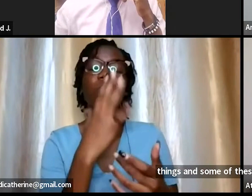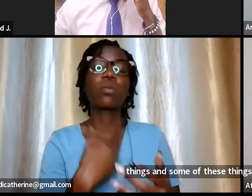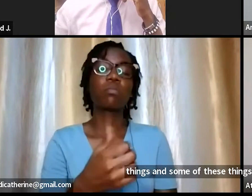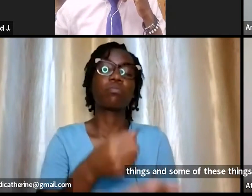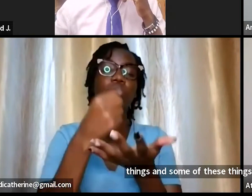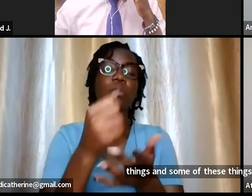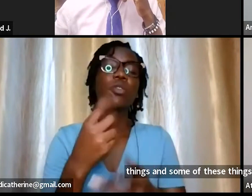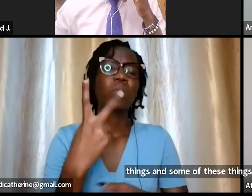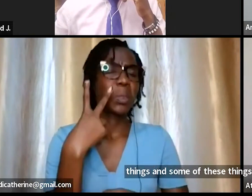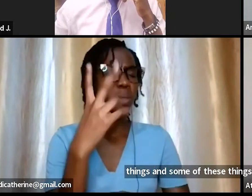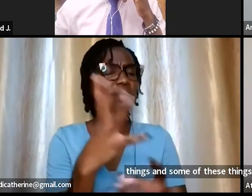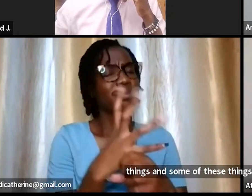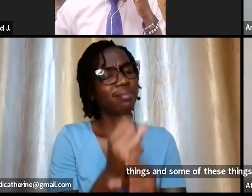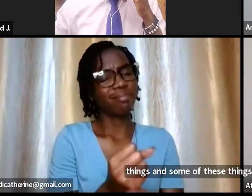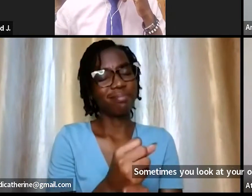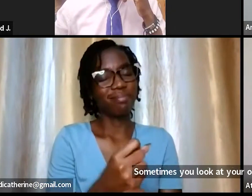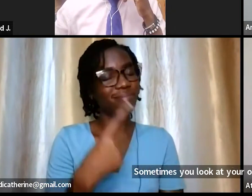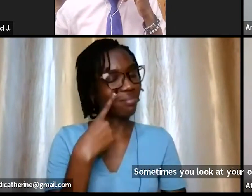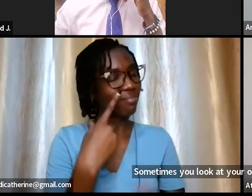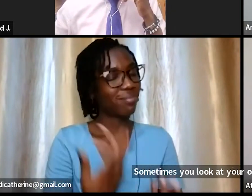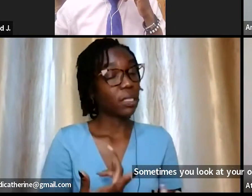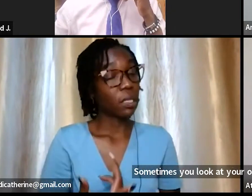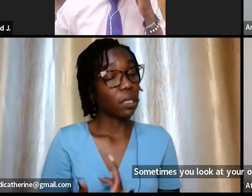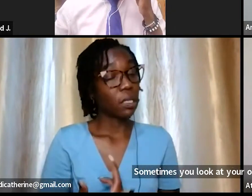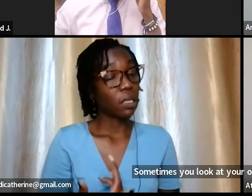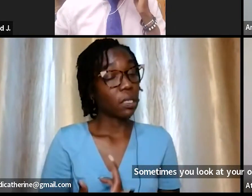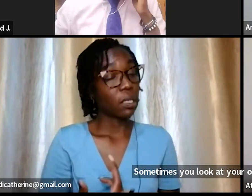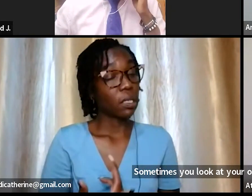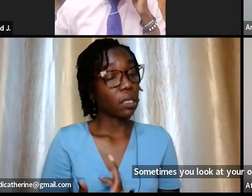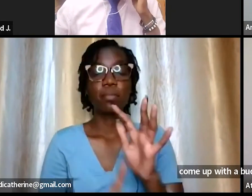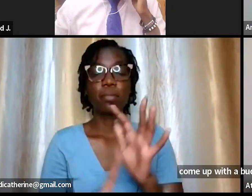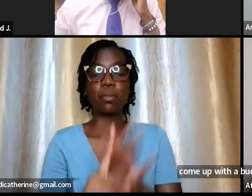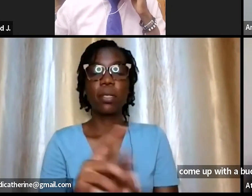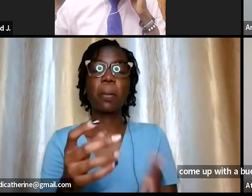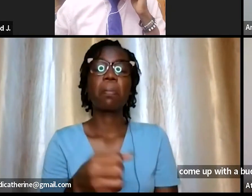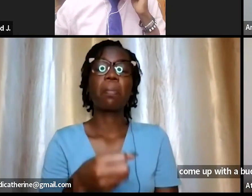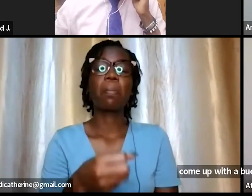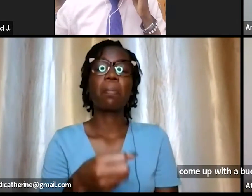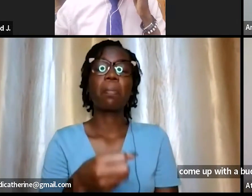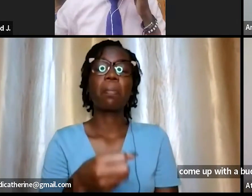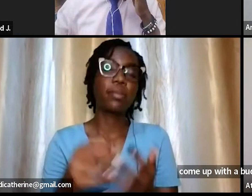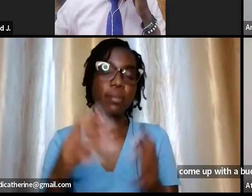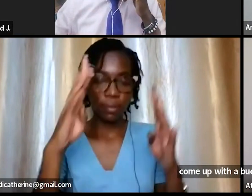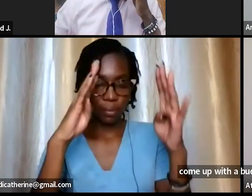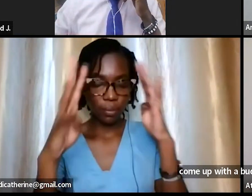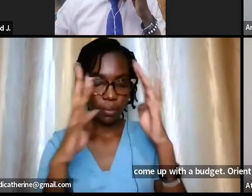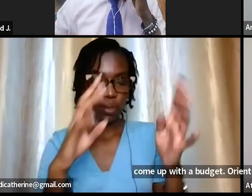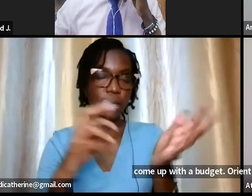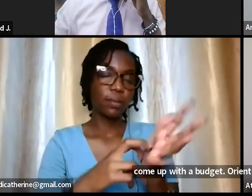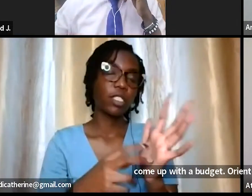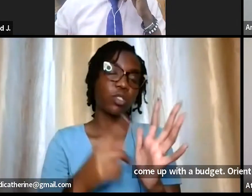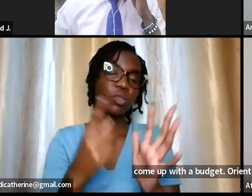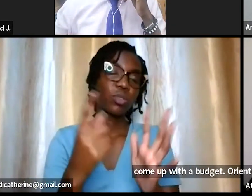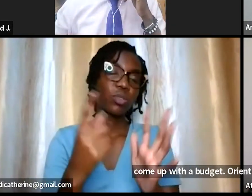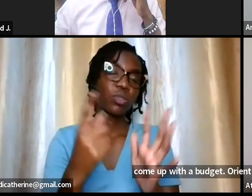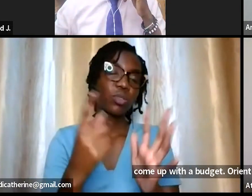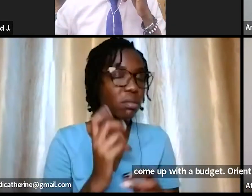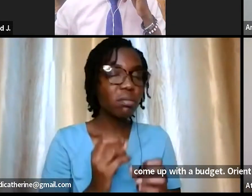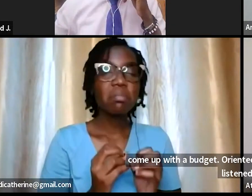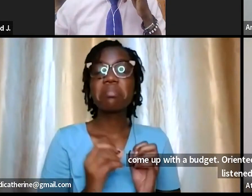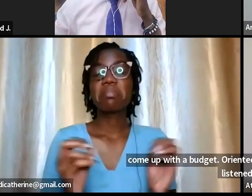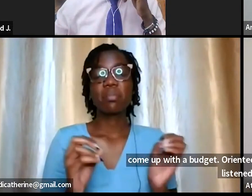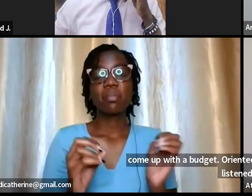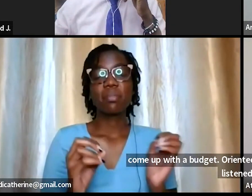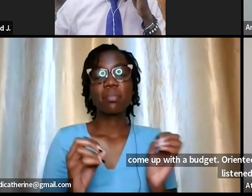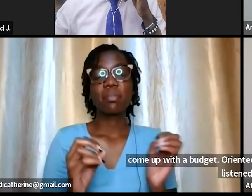organization and see, if you come up with a budget-oriented initiative, you may not be listened to. So sometimes you also